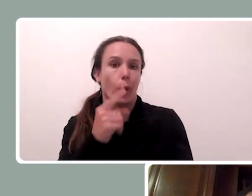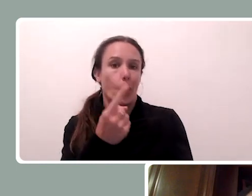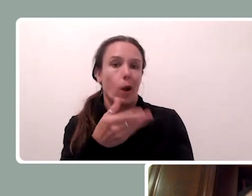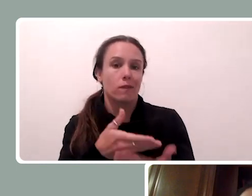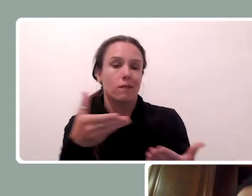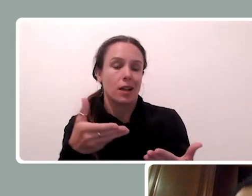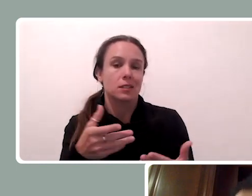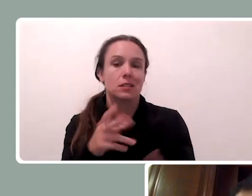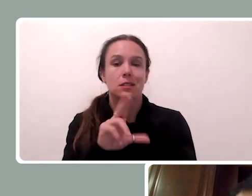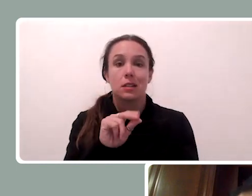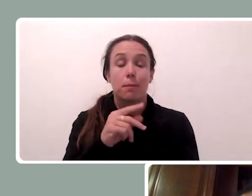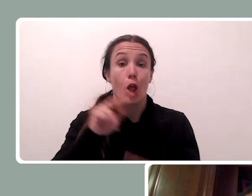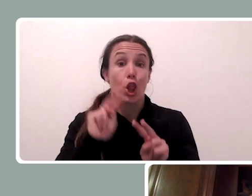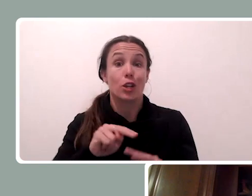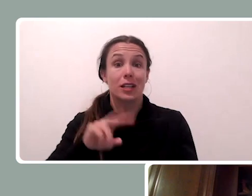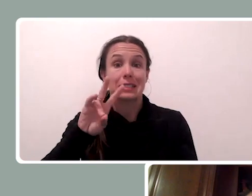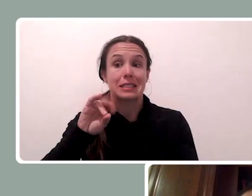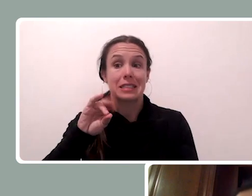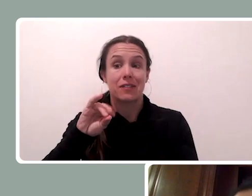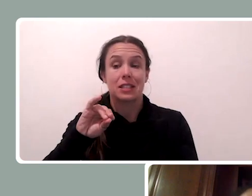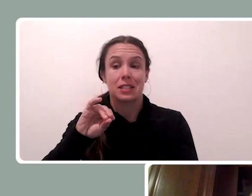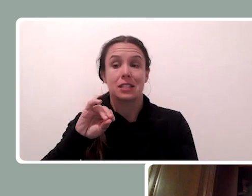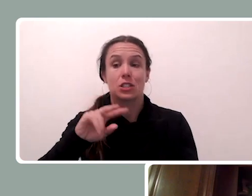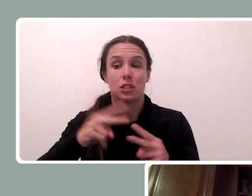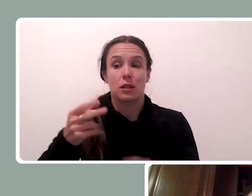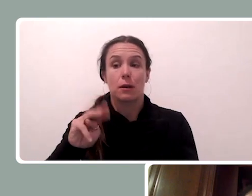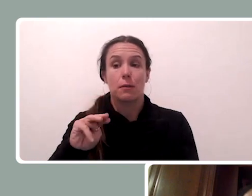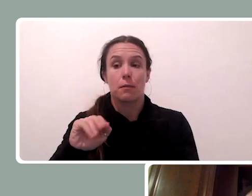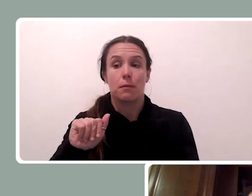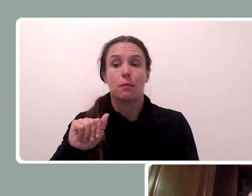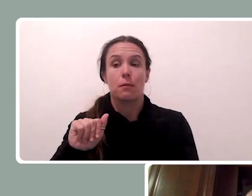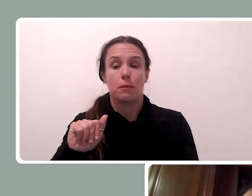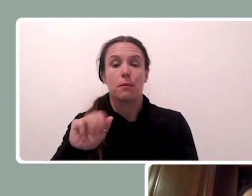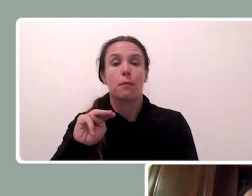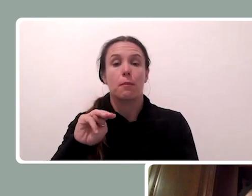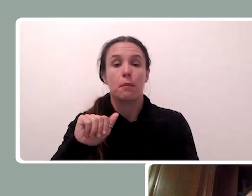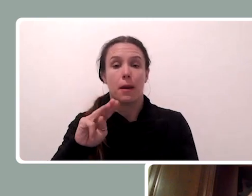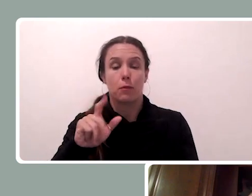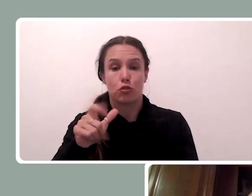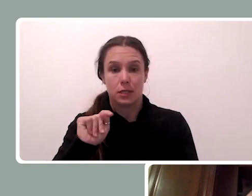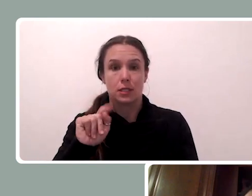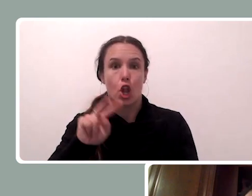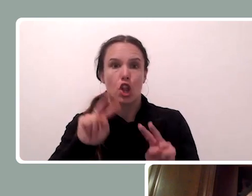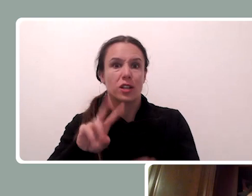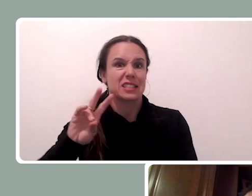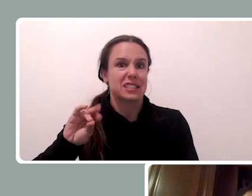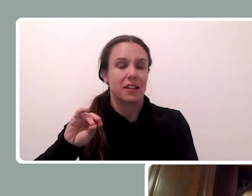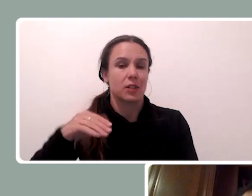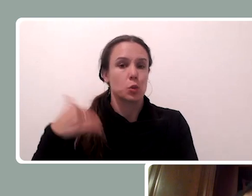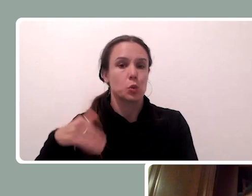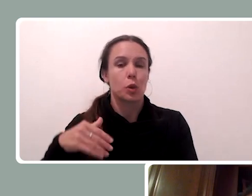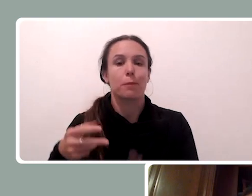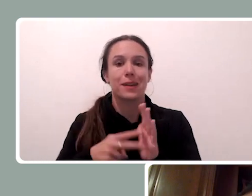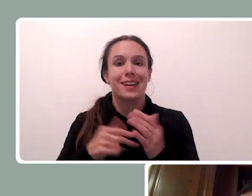print is looking at 70 genes. Oncotype is looking at 16 genes and 5 control genes. So you are basically getting a much more